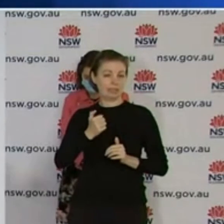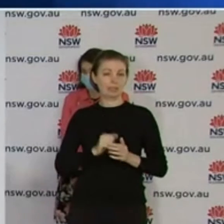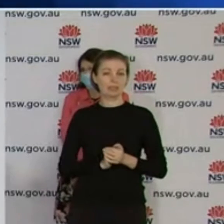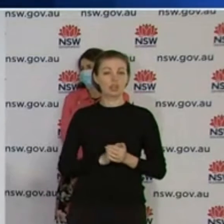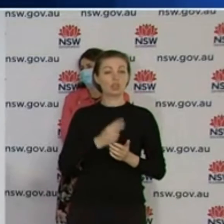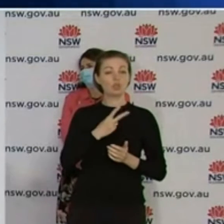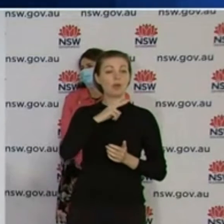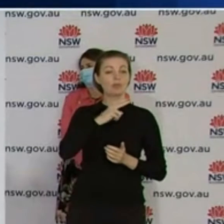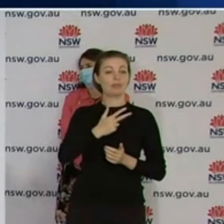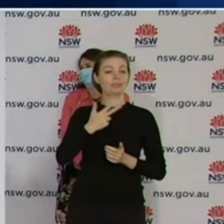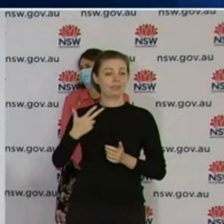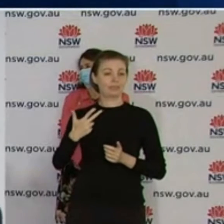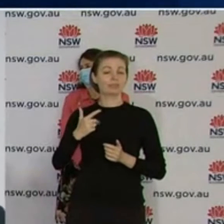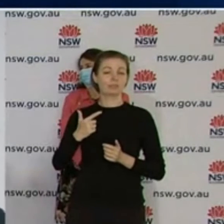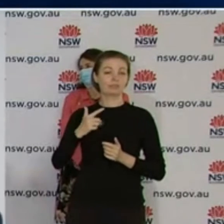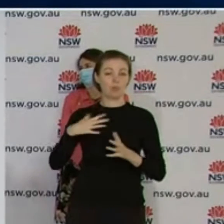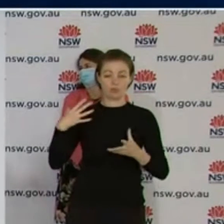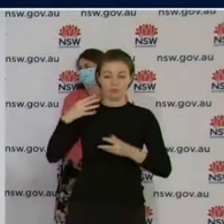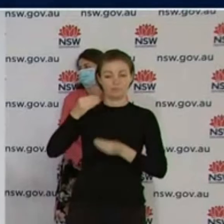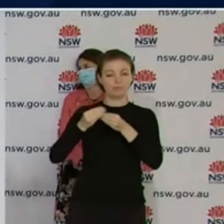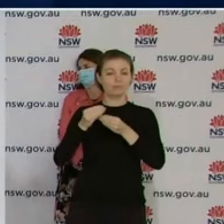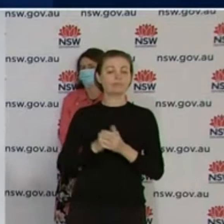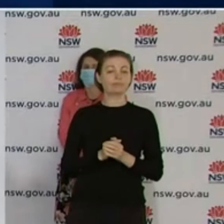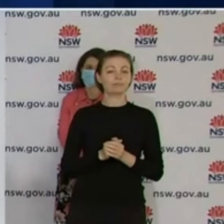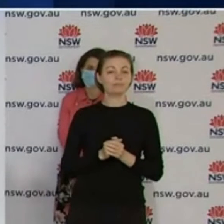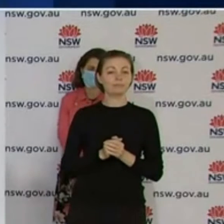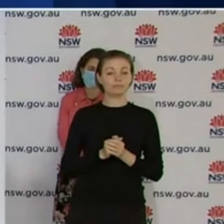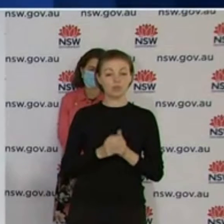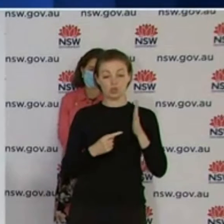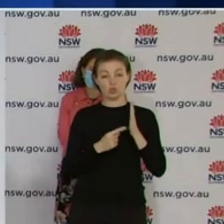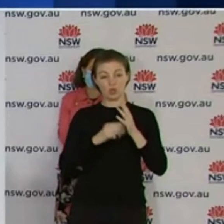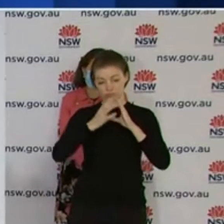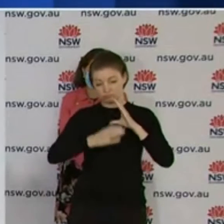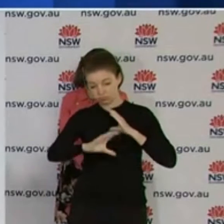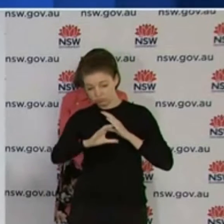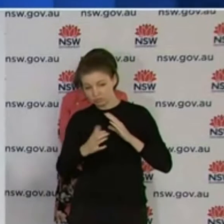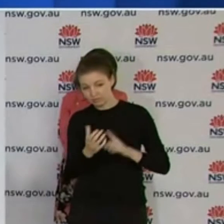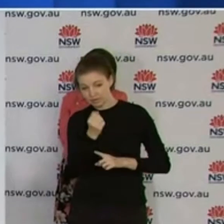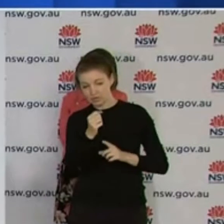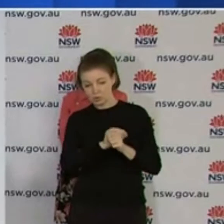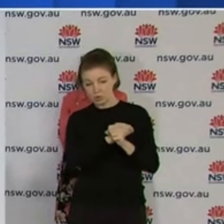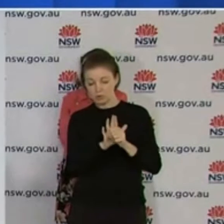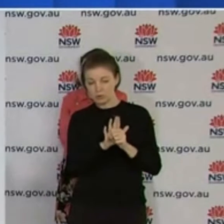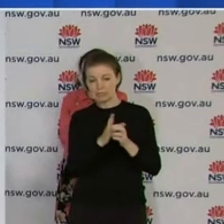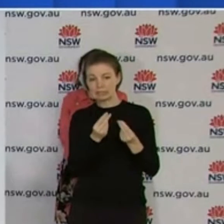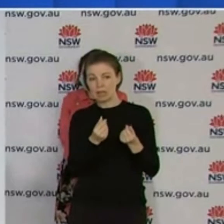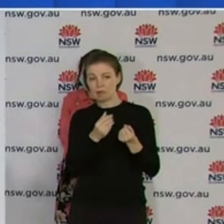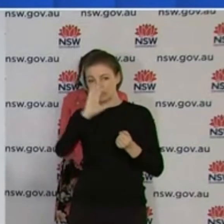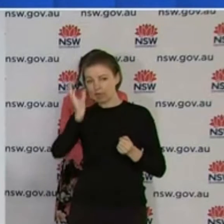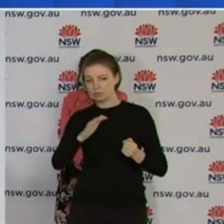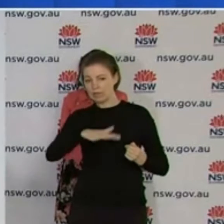pandemic. We've had a number of sewage detections in regional New South Wales without known